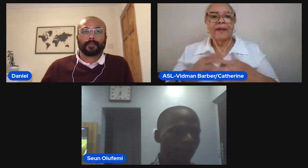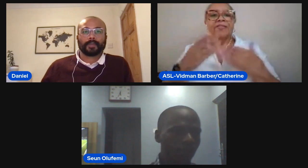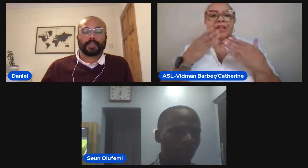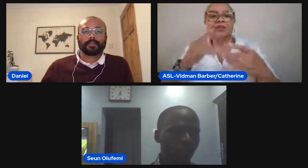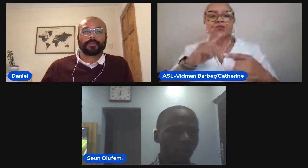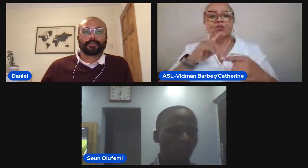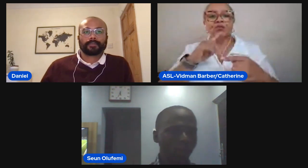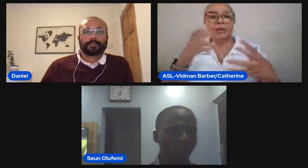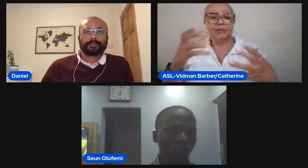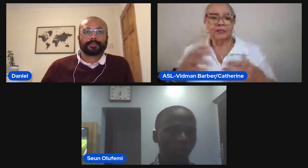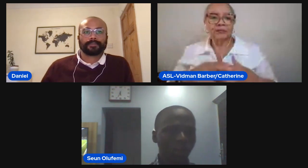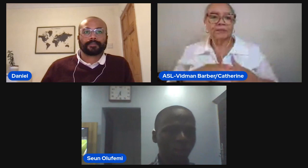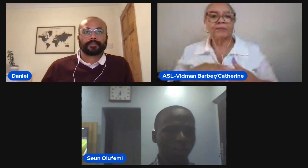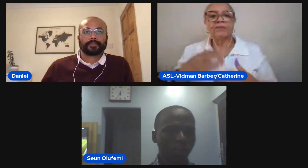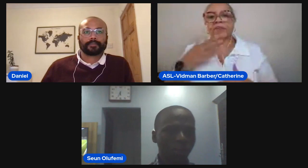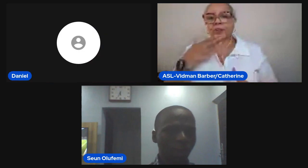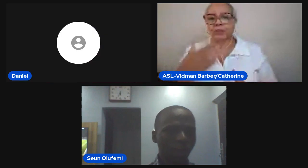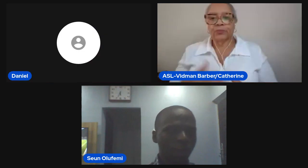Thank you.